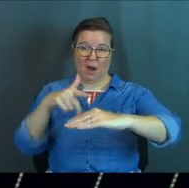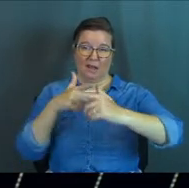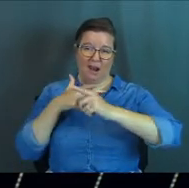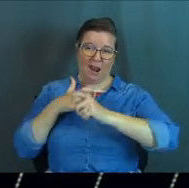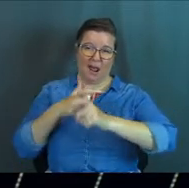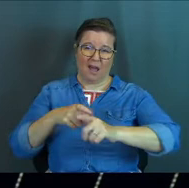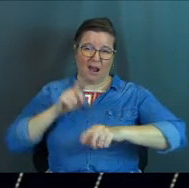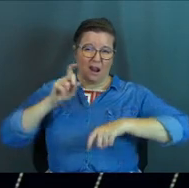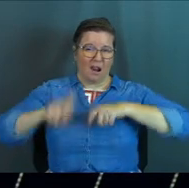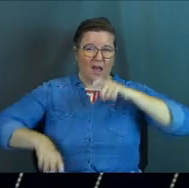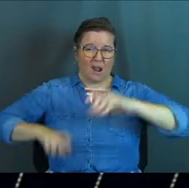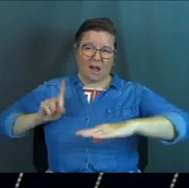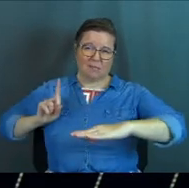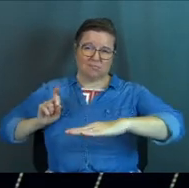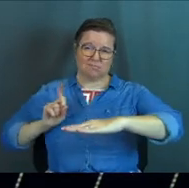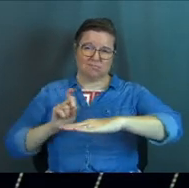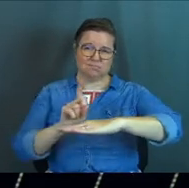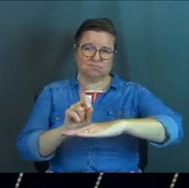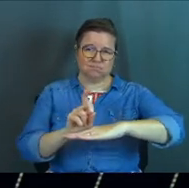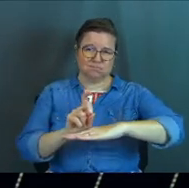where's the most loving place to stand?